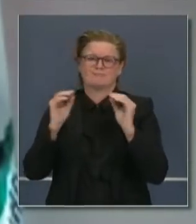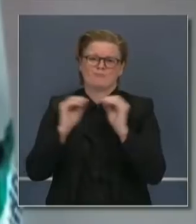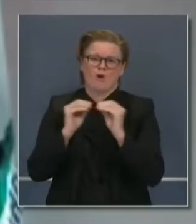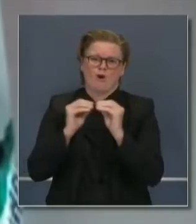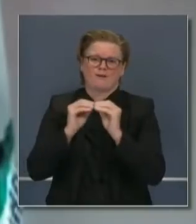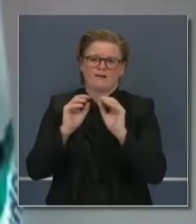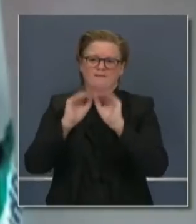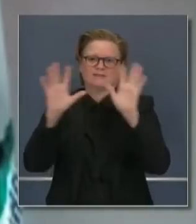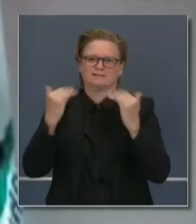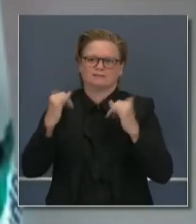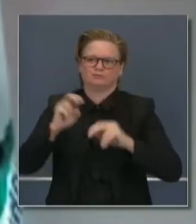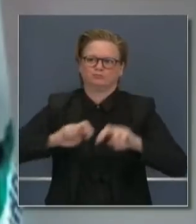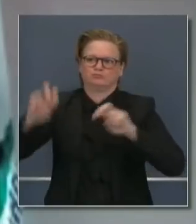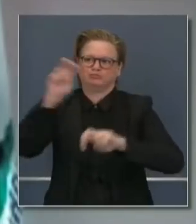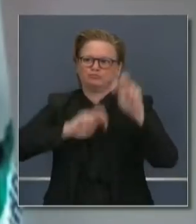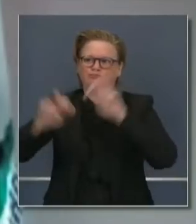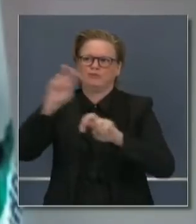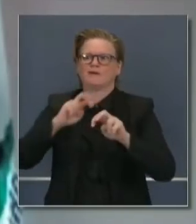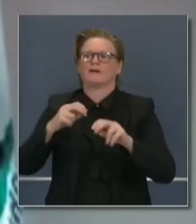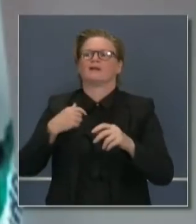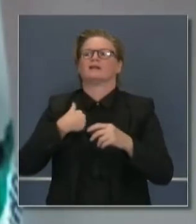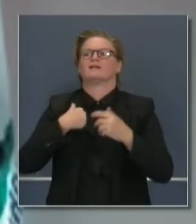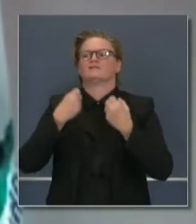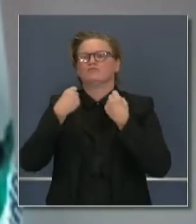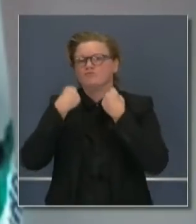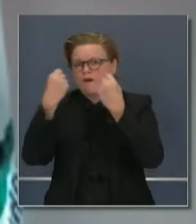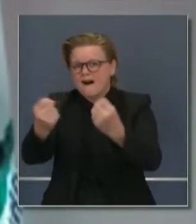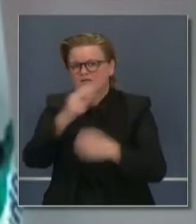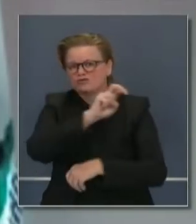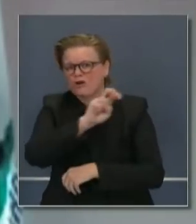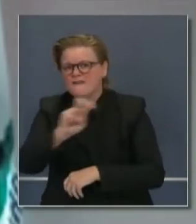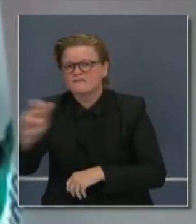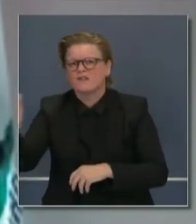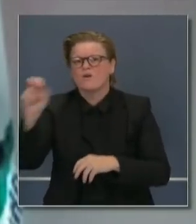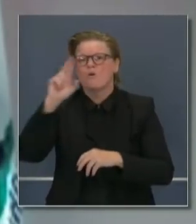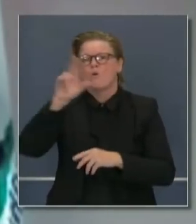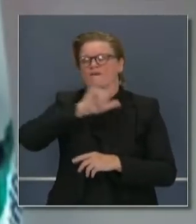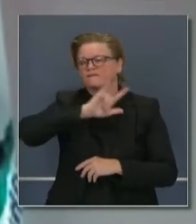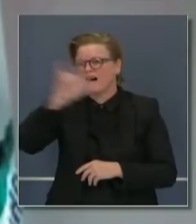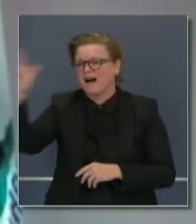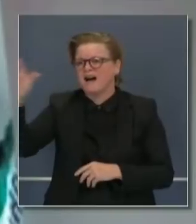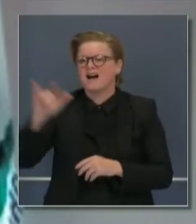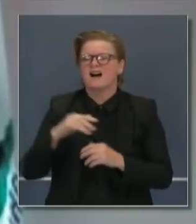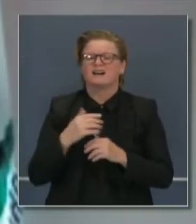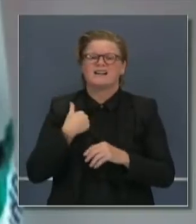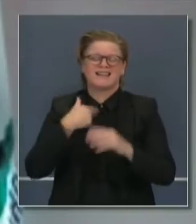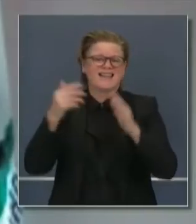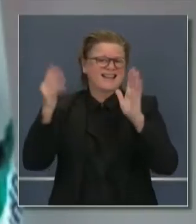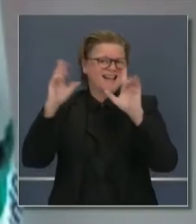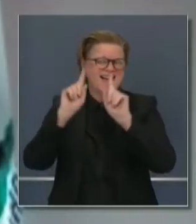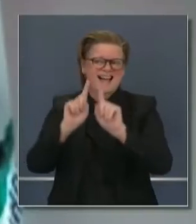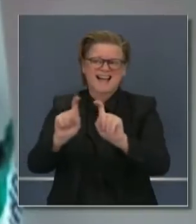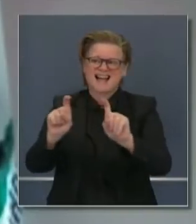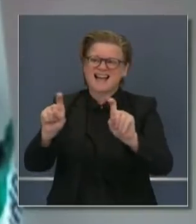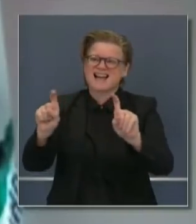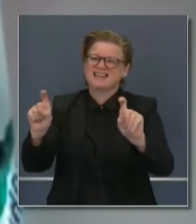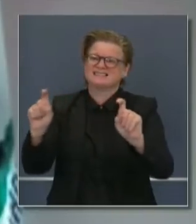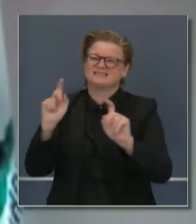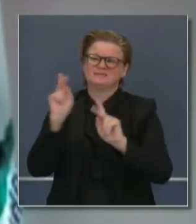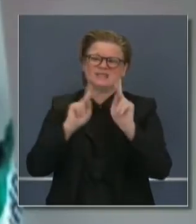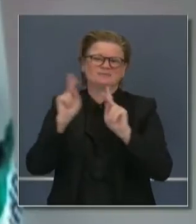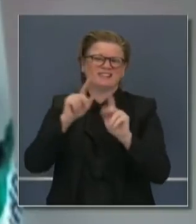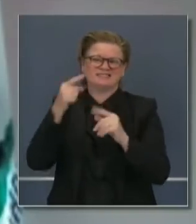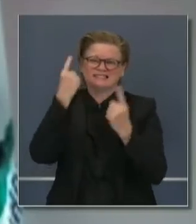either by air or by car. And we're asking people then to consider canceling their travel